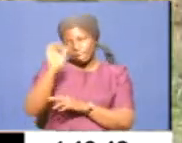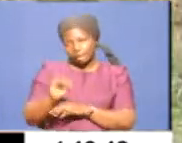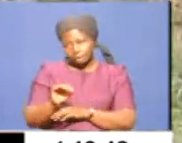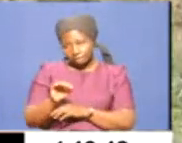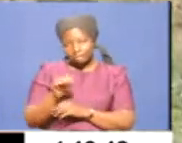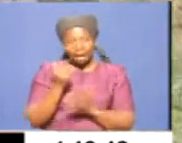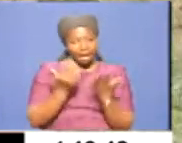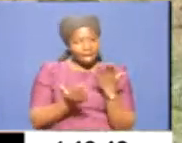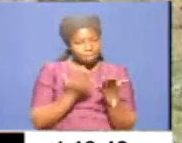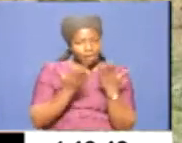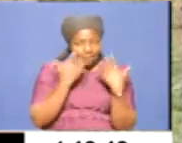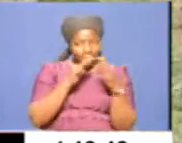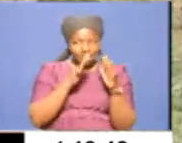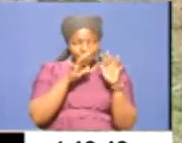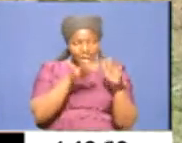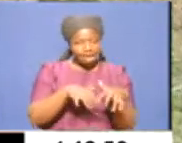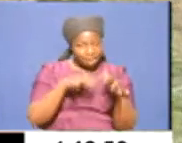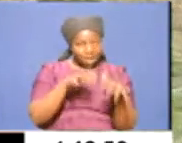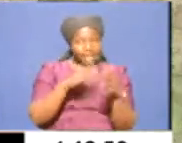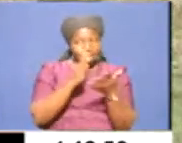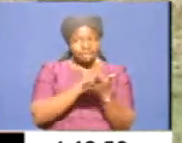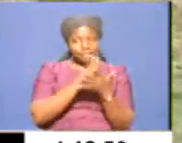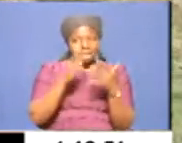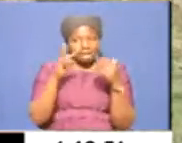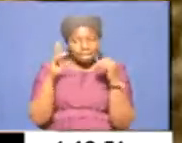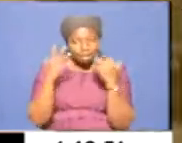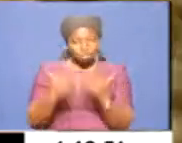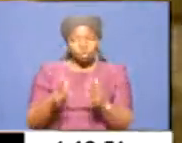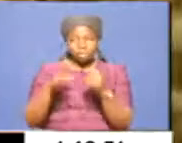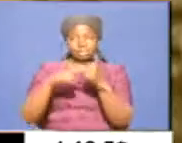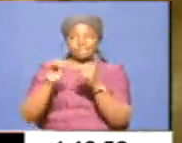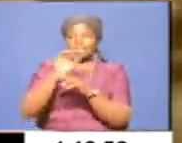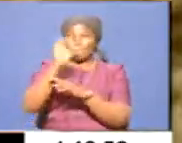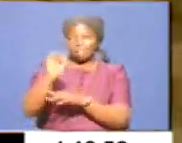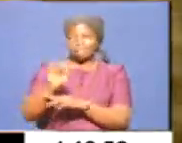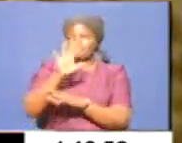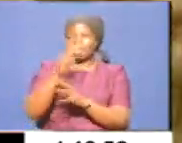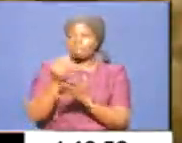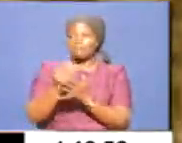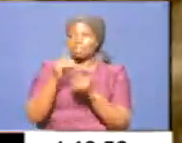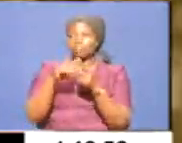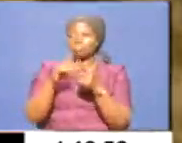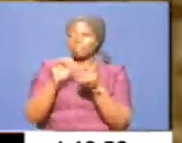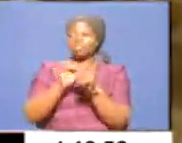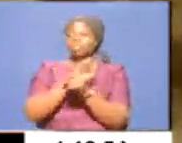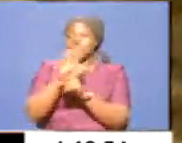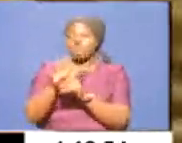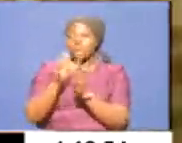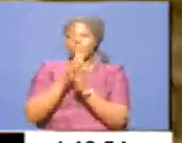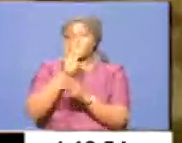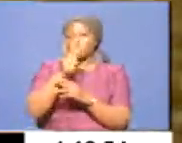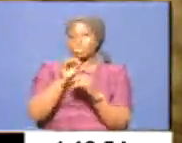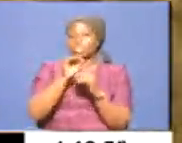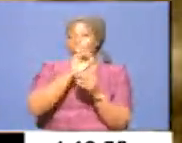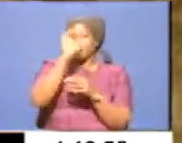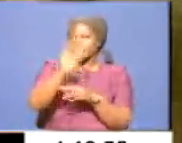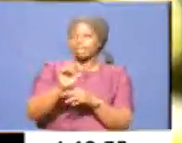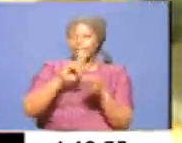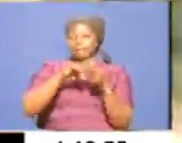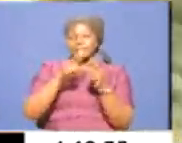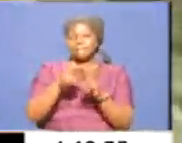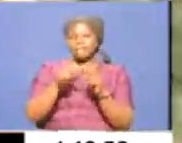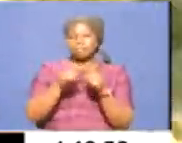estimated that the agriculture sector lost 70% of its revenue to the pandemic, with 40% related to post-harvest